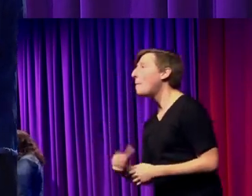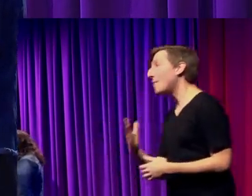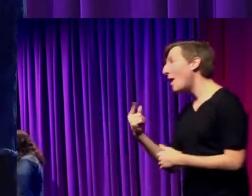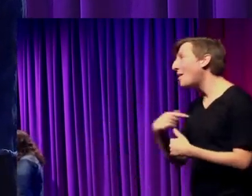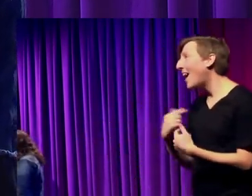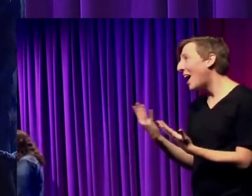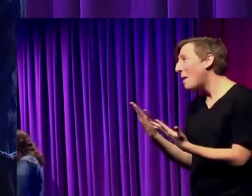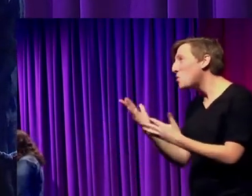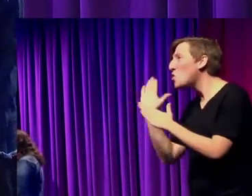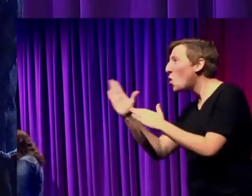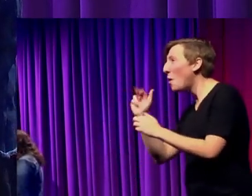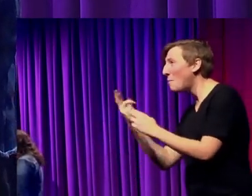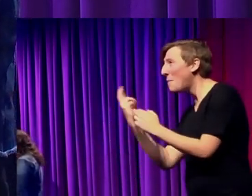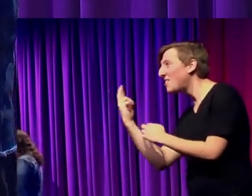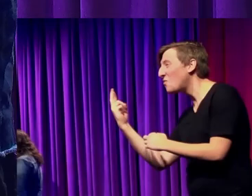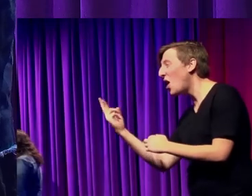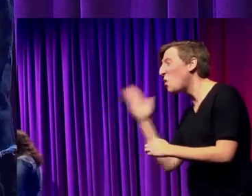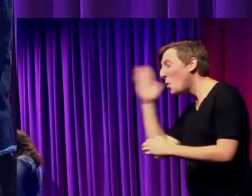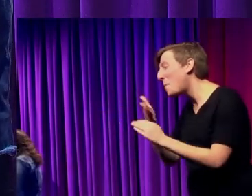besties. It'll be the best.